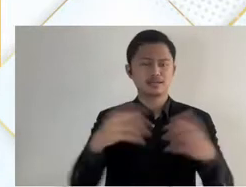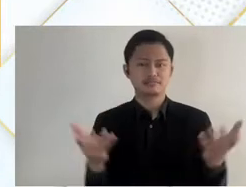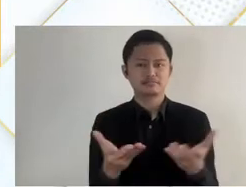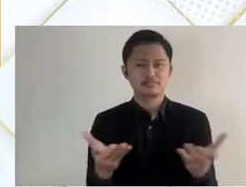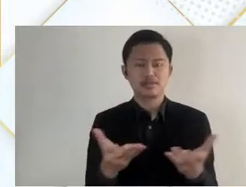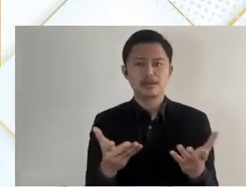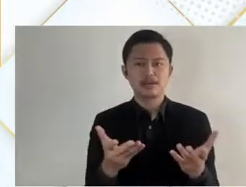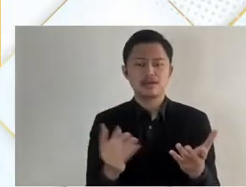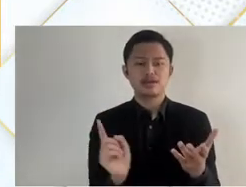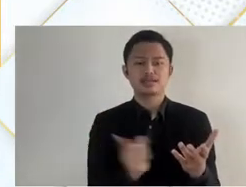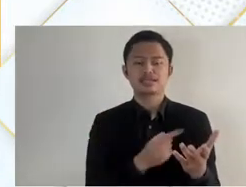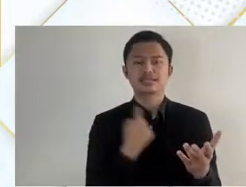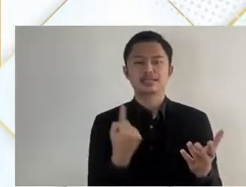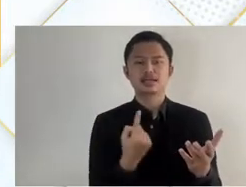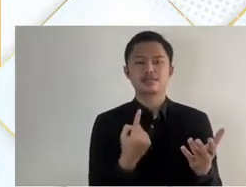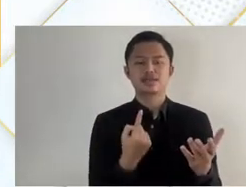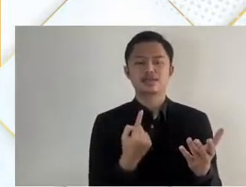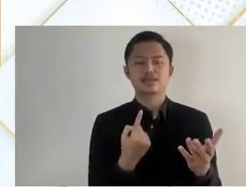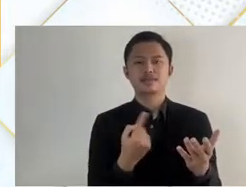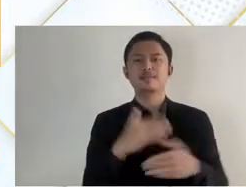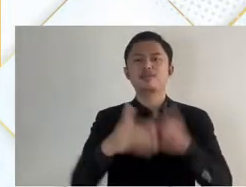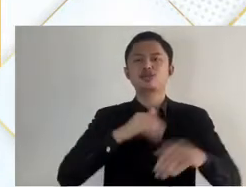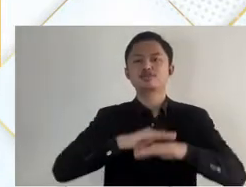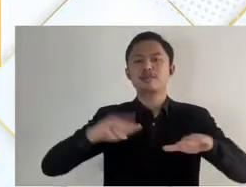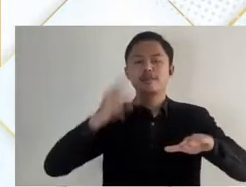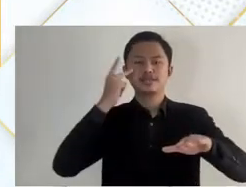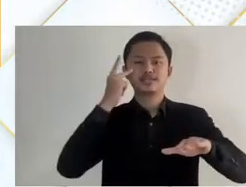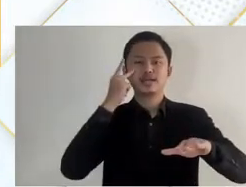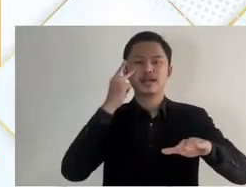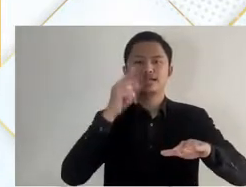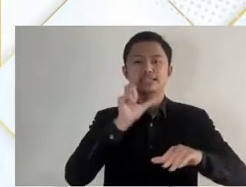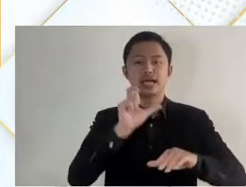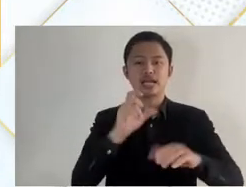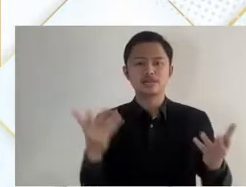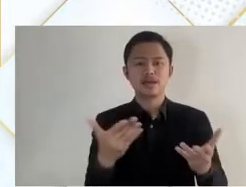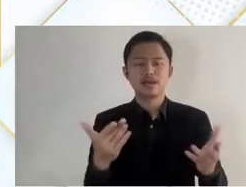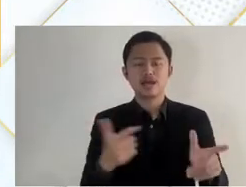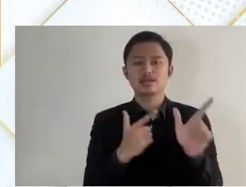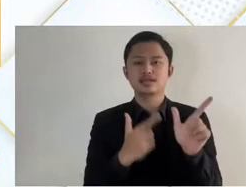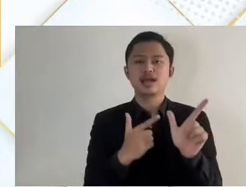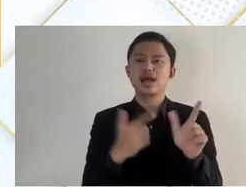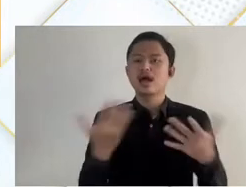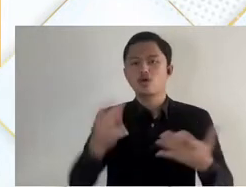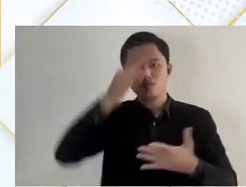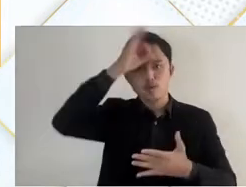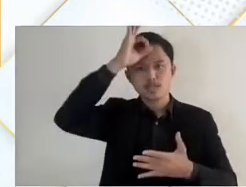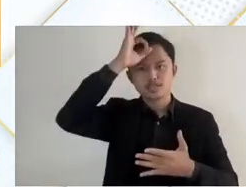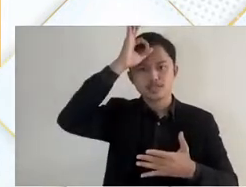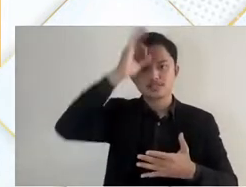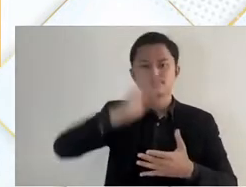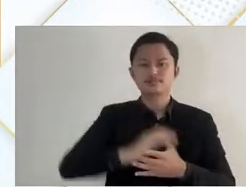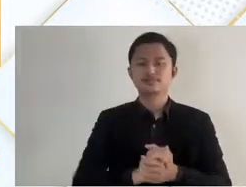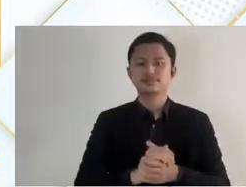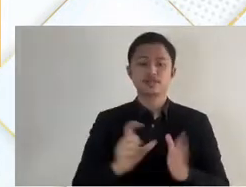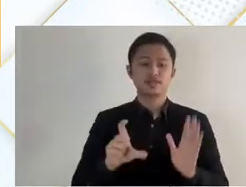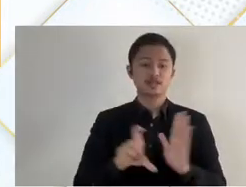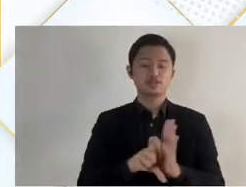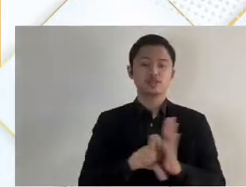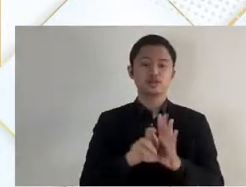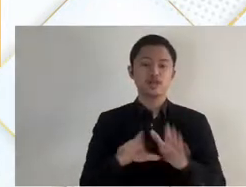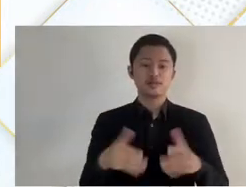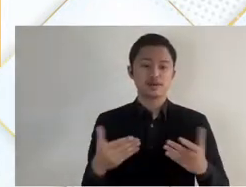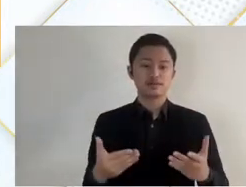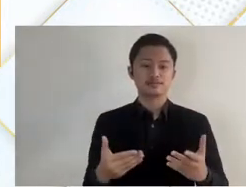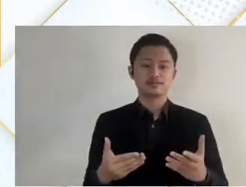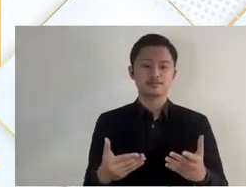in our peacekeeping operations, whether through military or police. As an example, as an illustration,